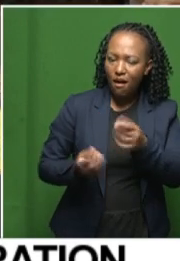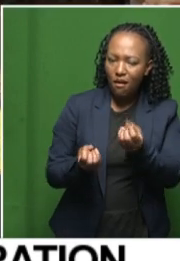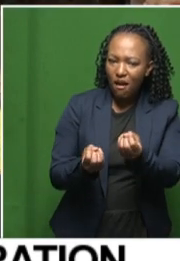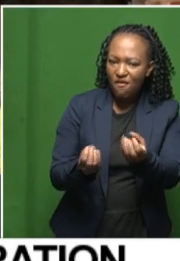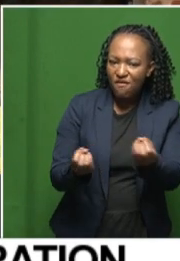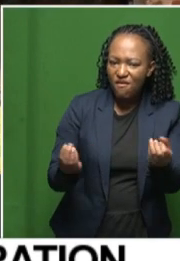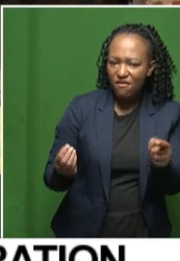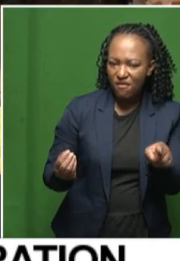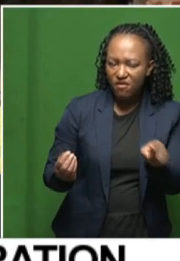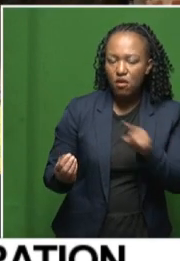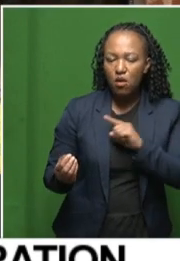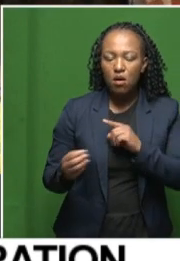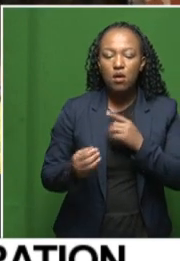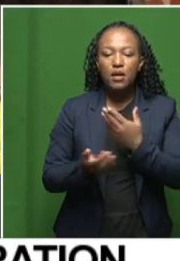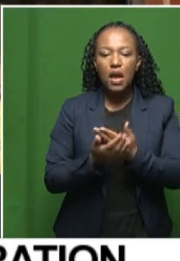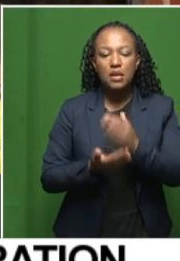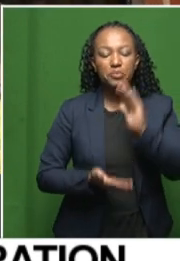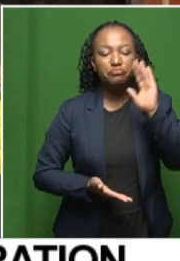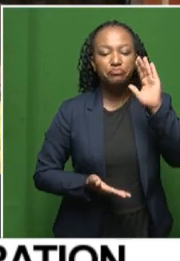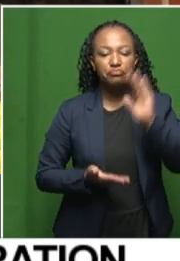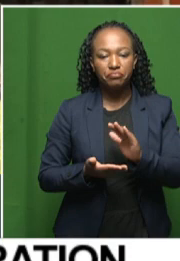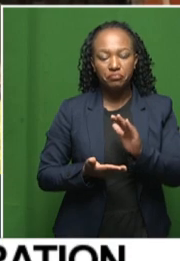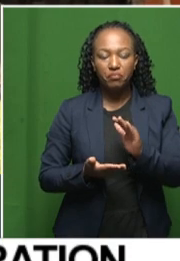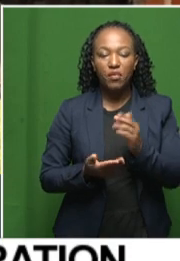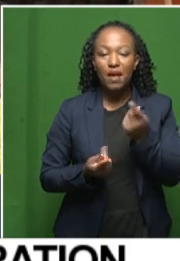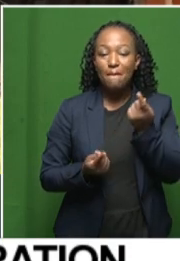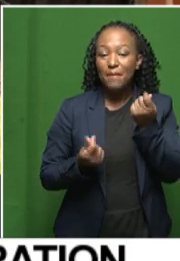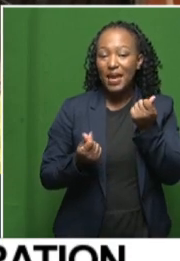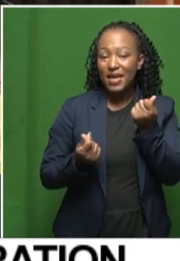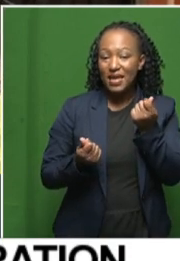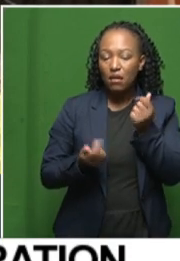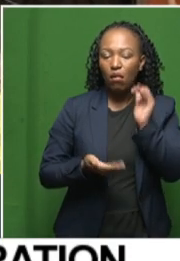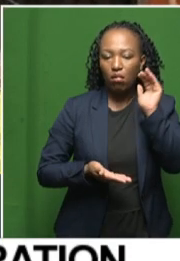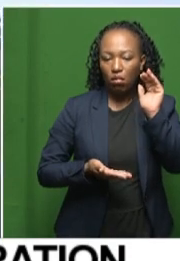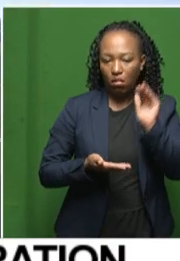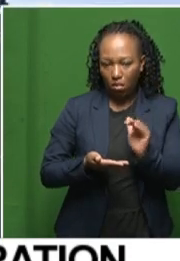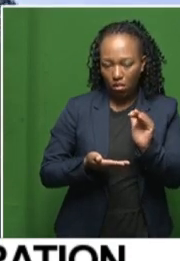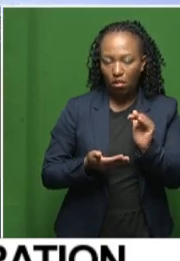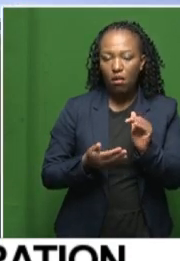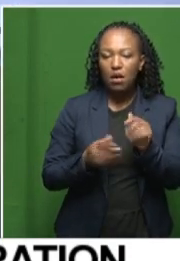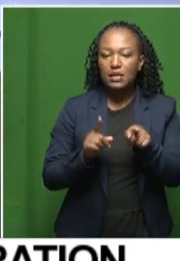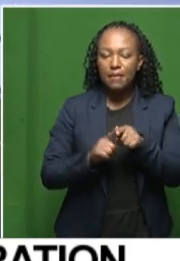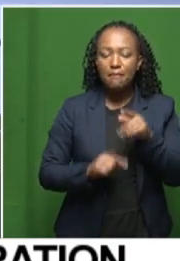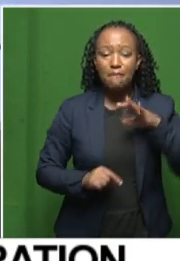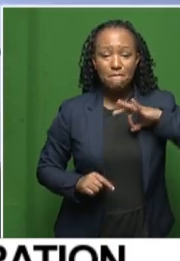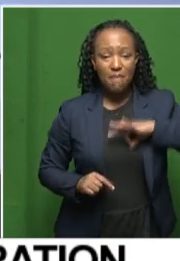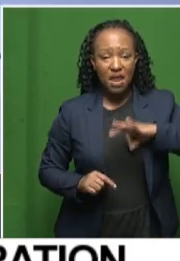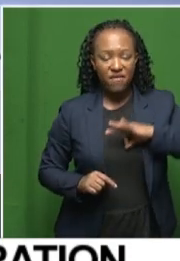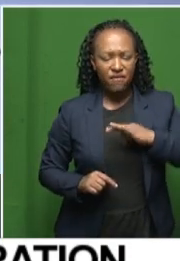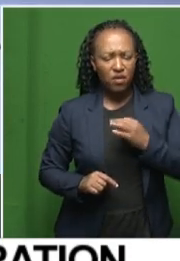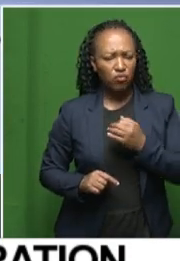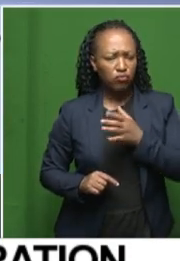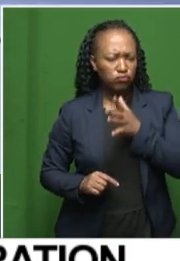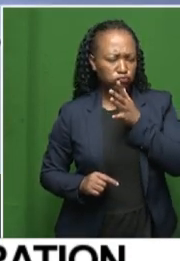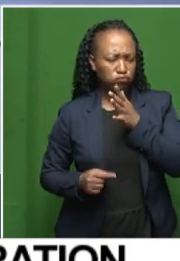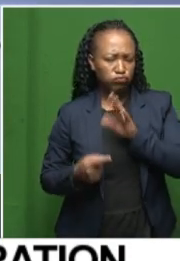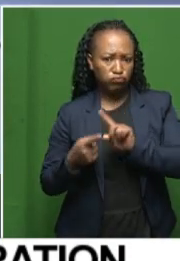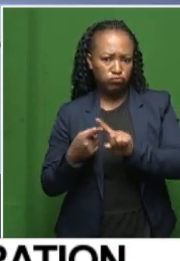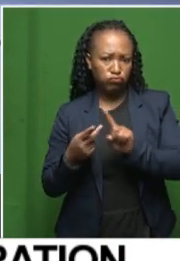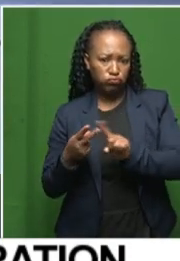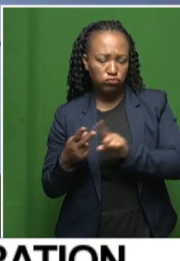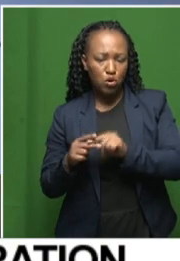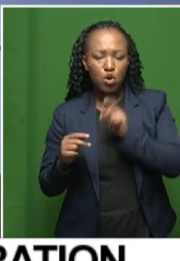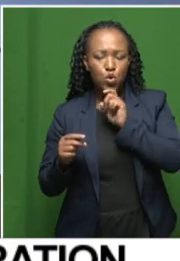can therefore reduce the costs and definitely lead to benefits such as productive use that